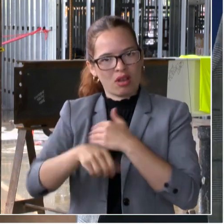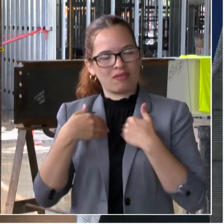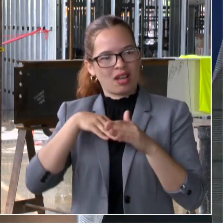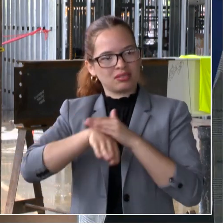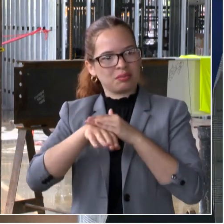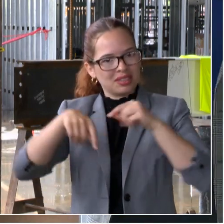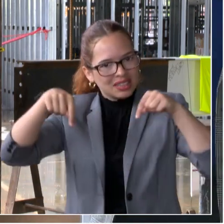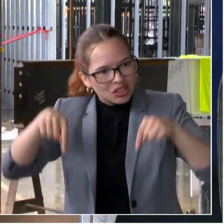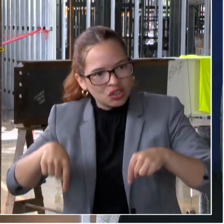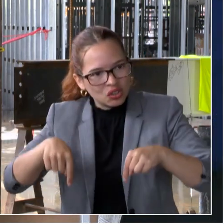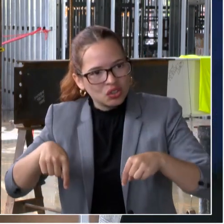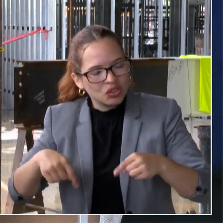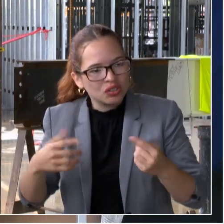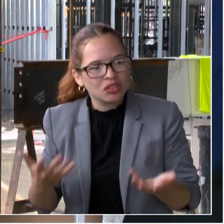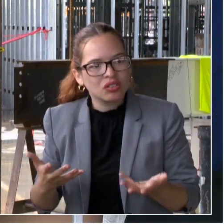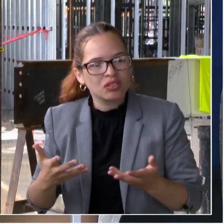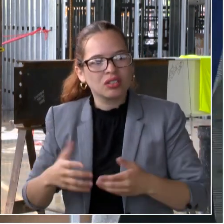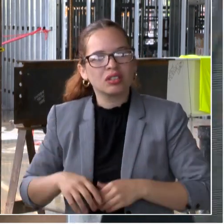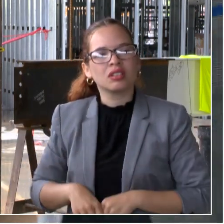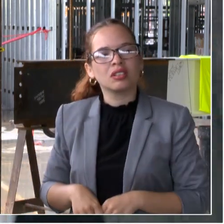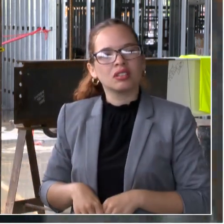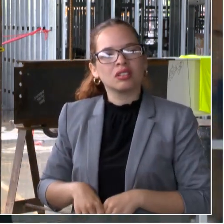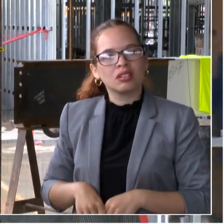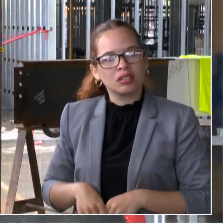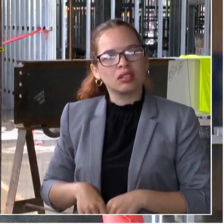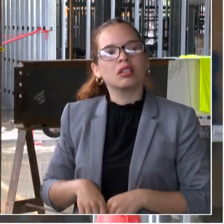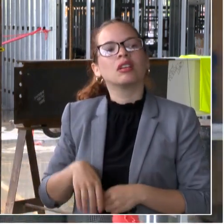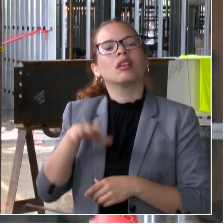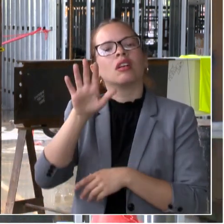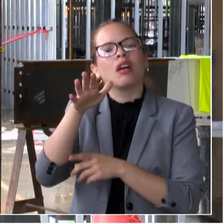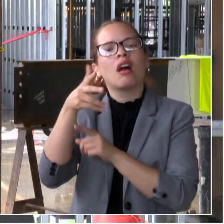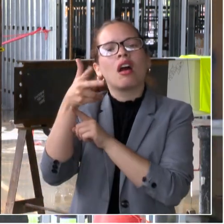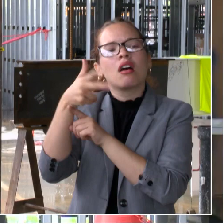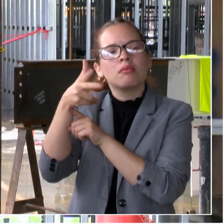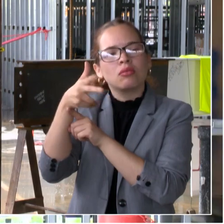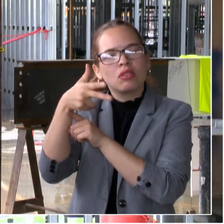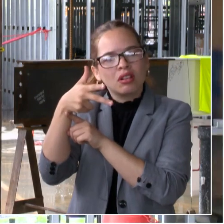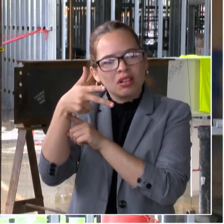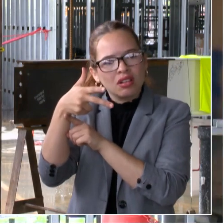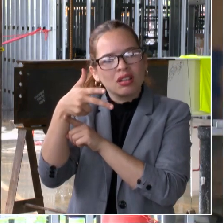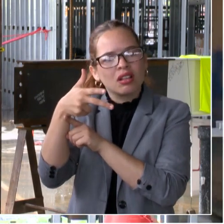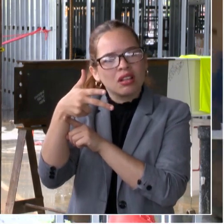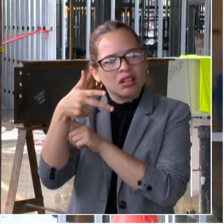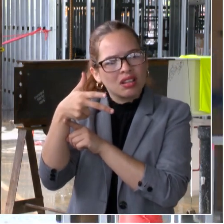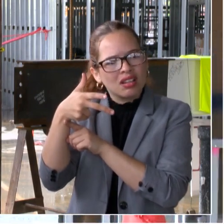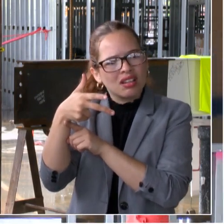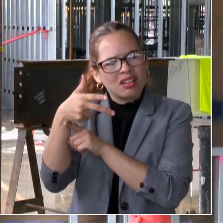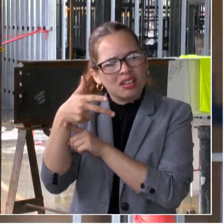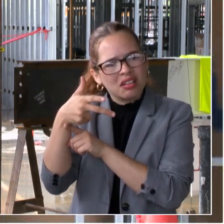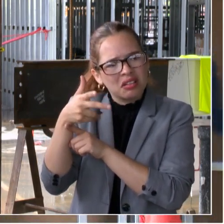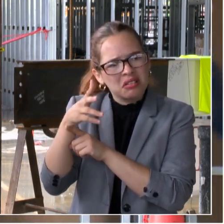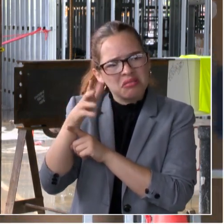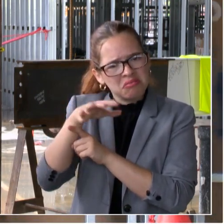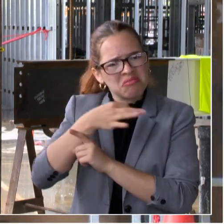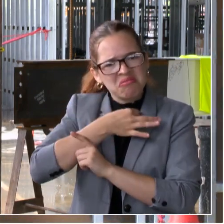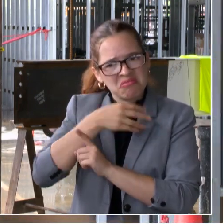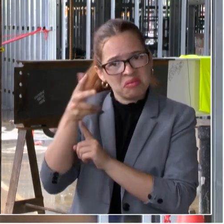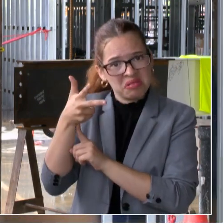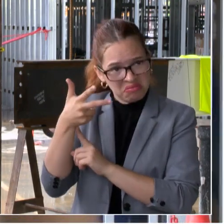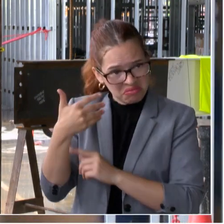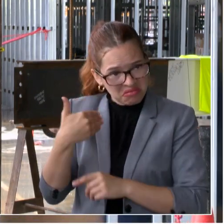lives forever, right here for Washingtonians. So Mayor Bowser, Kim Russo, I'll tell you what, we appreciate